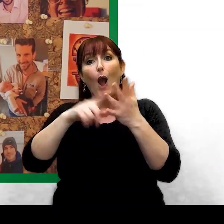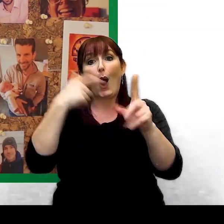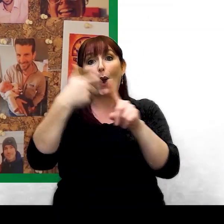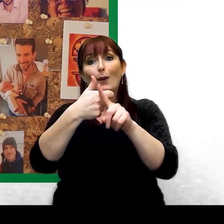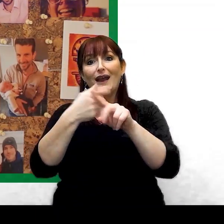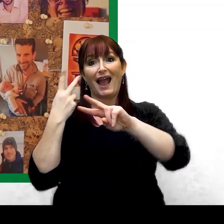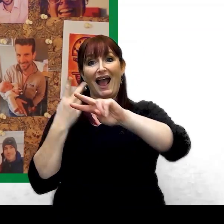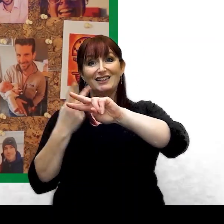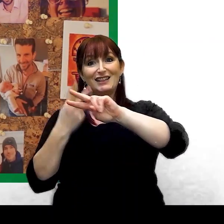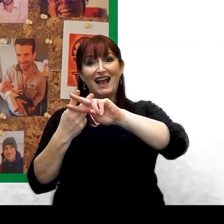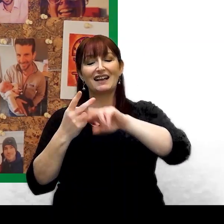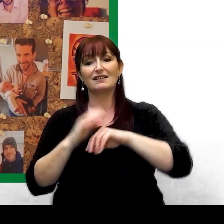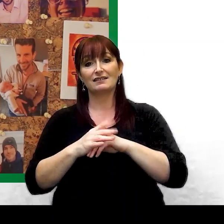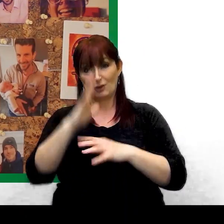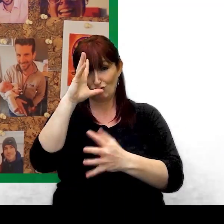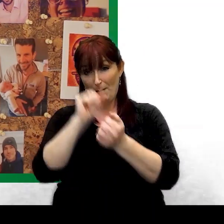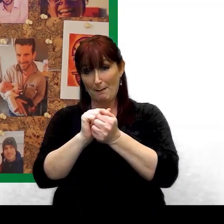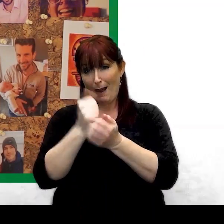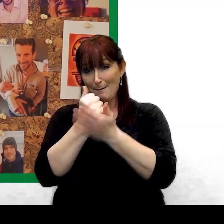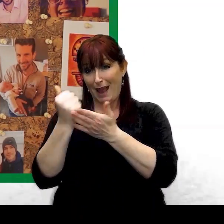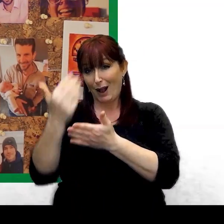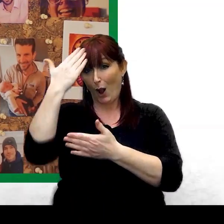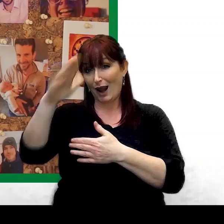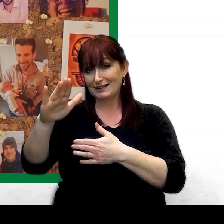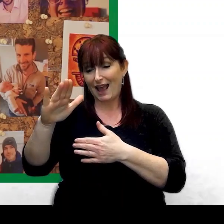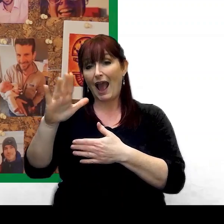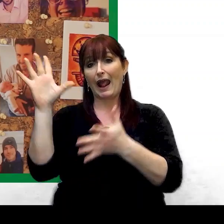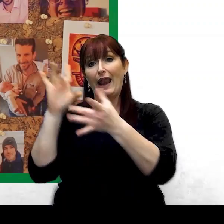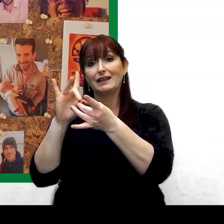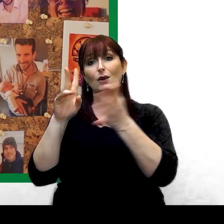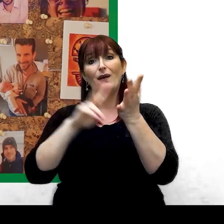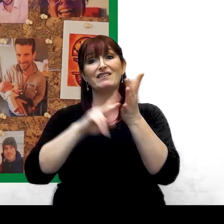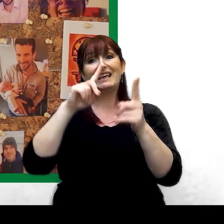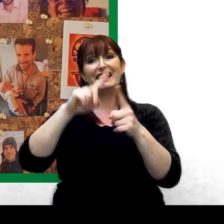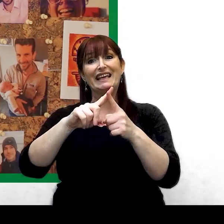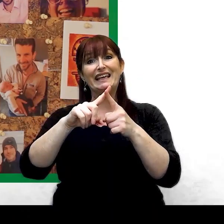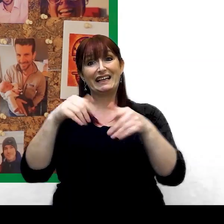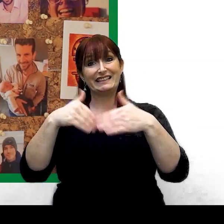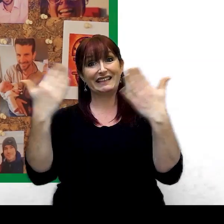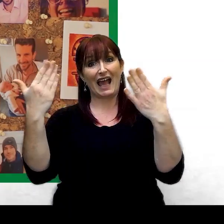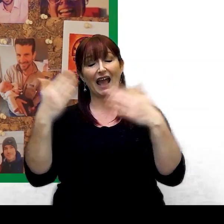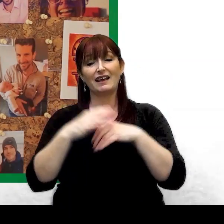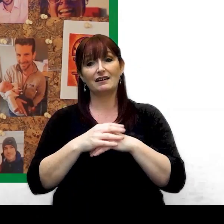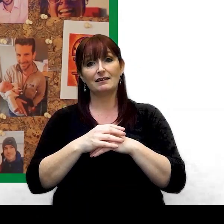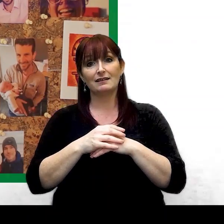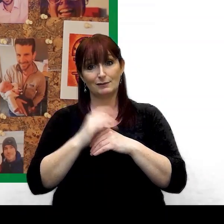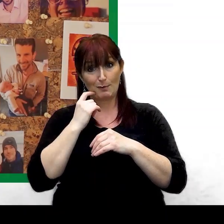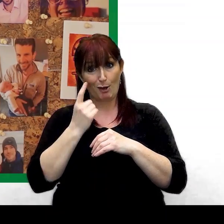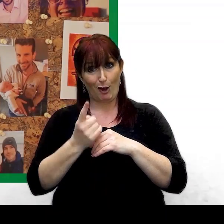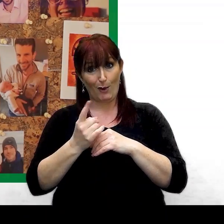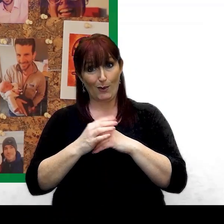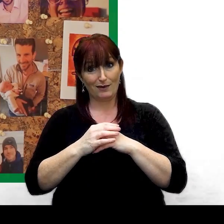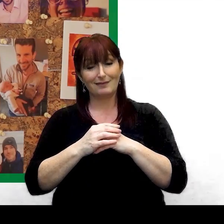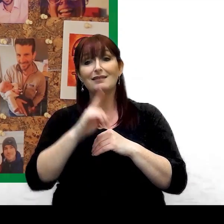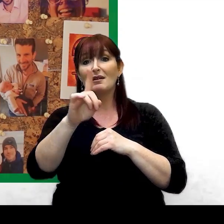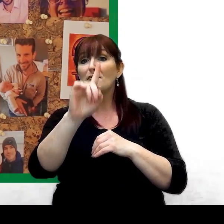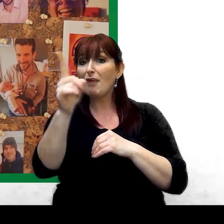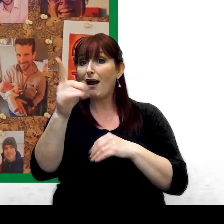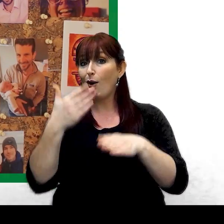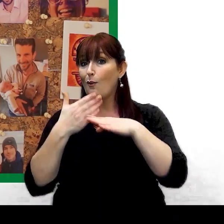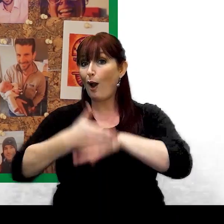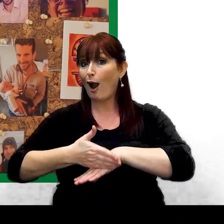it's a bank holiday tomorrow for VE Day, but that doesn't mean that we don't need to get back at it working really hard next